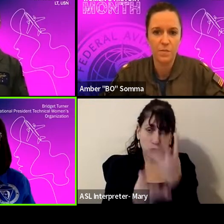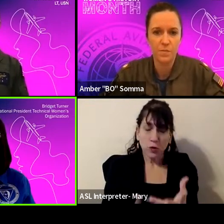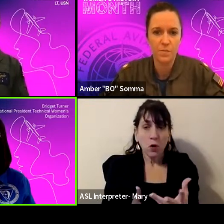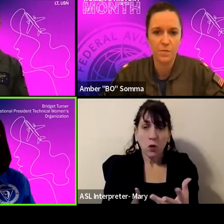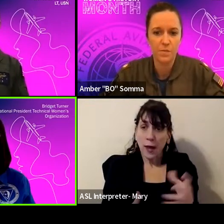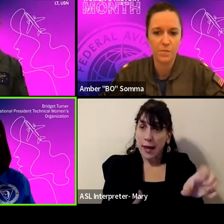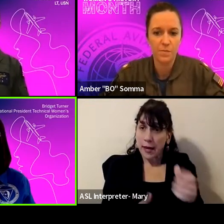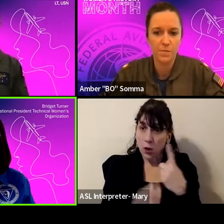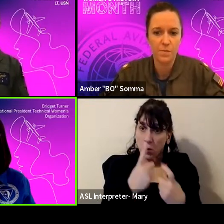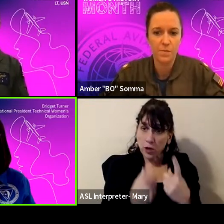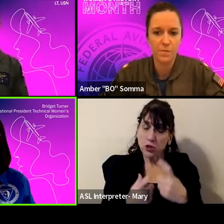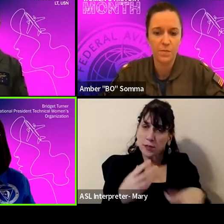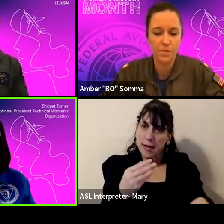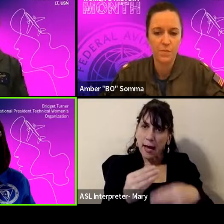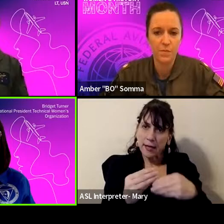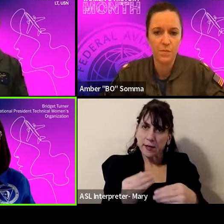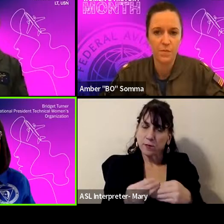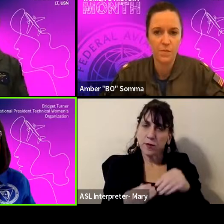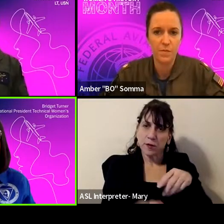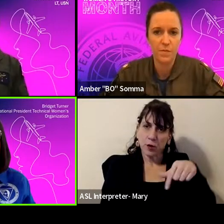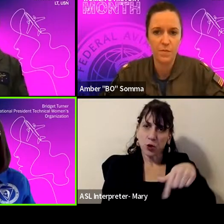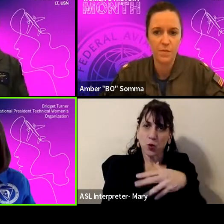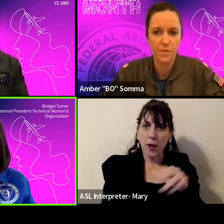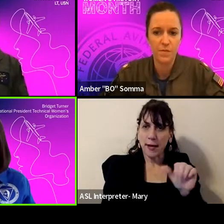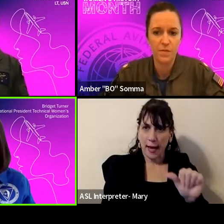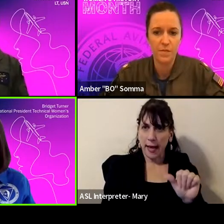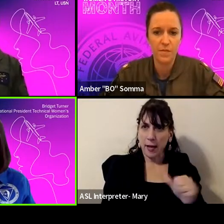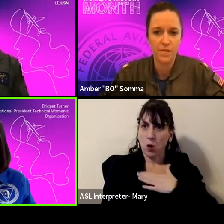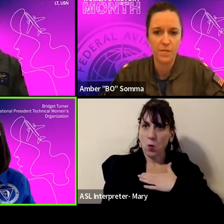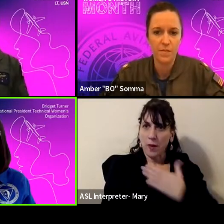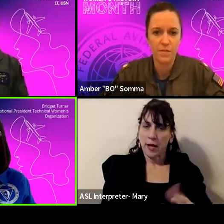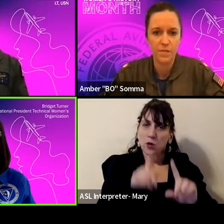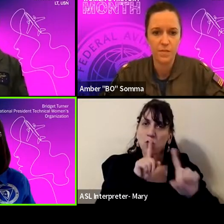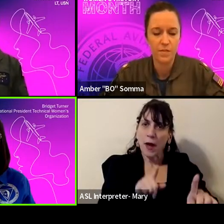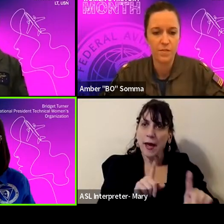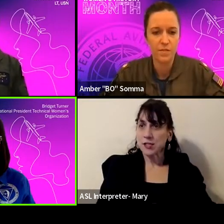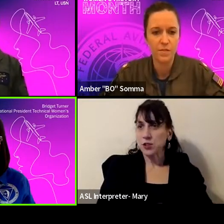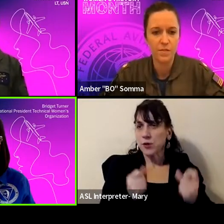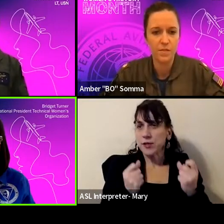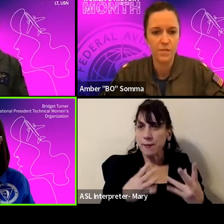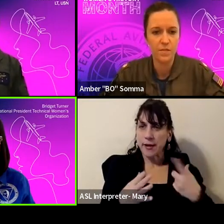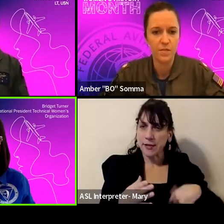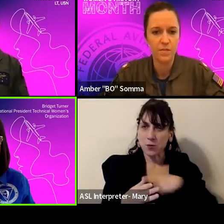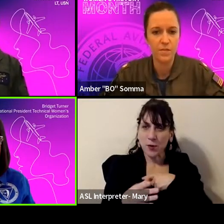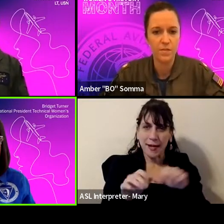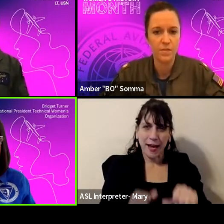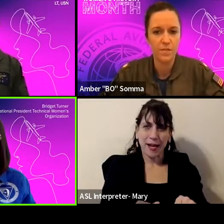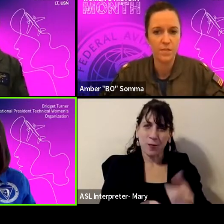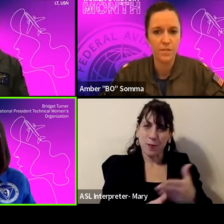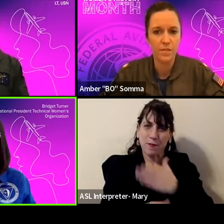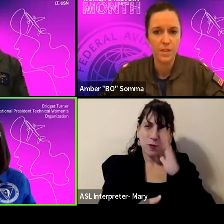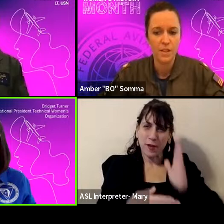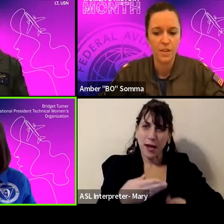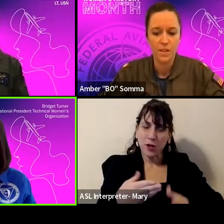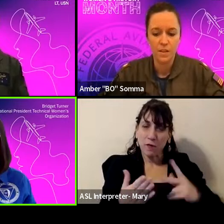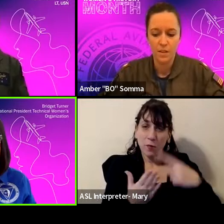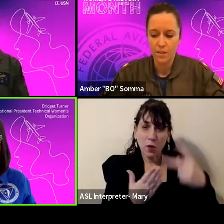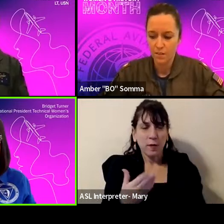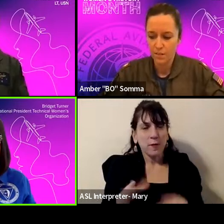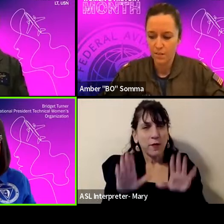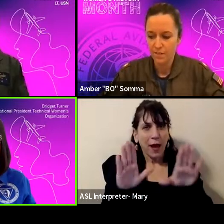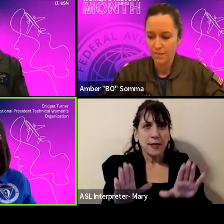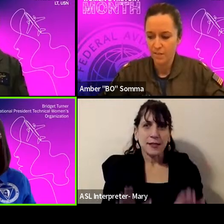put them in the Q&A, and we'll be more than willing to answer as many as we can before the end of the program. So those were some